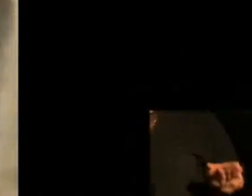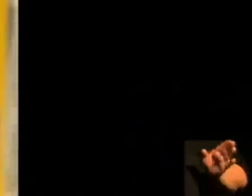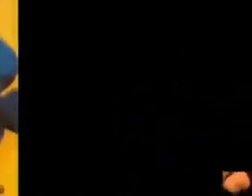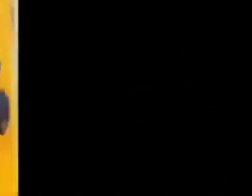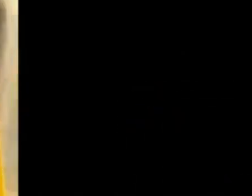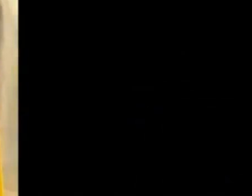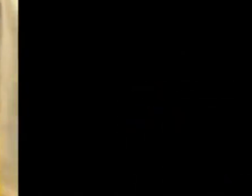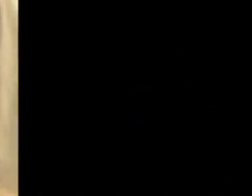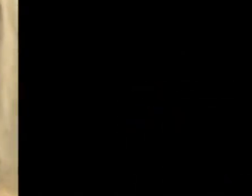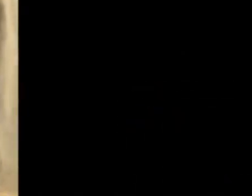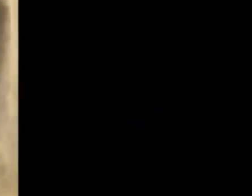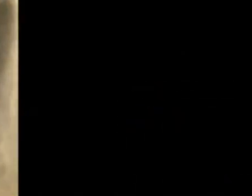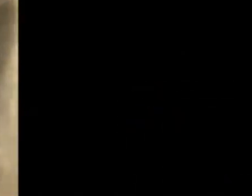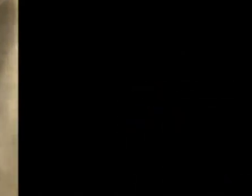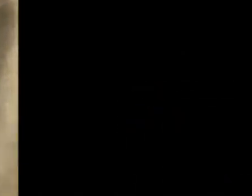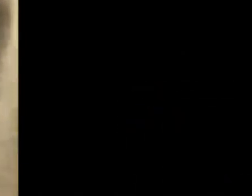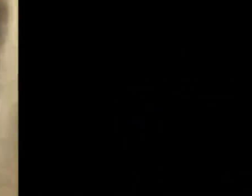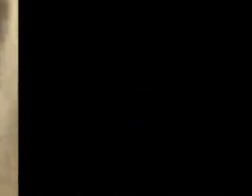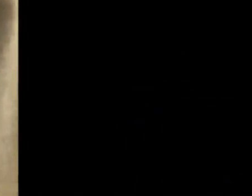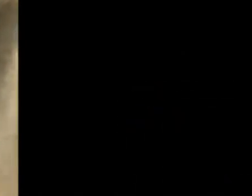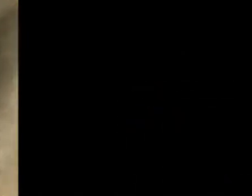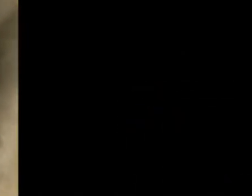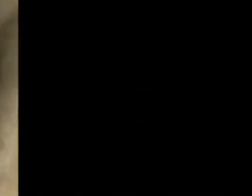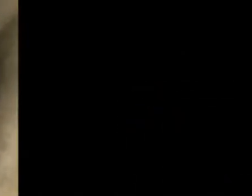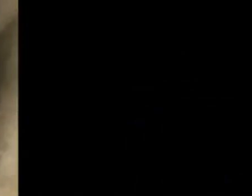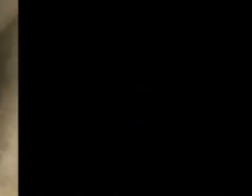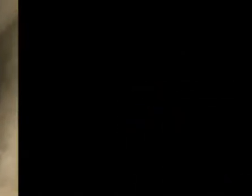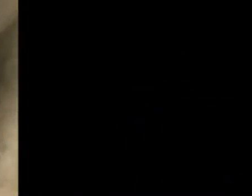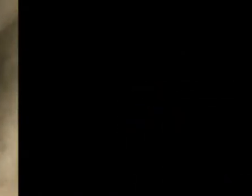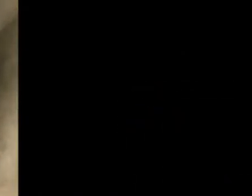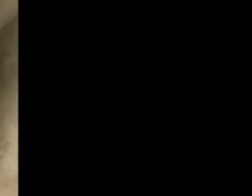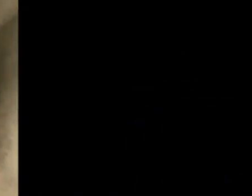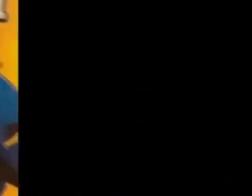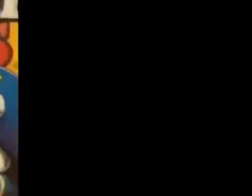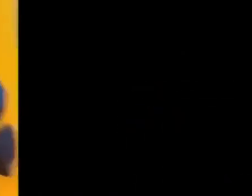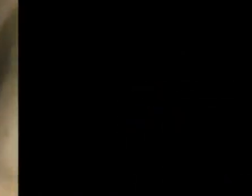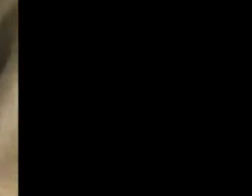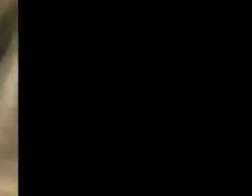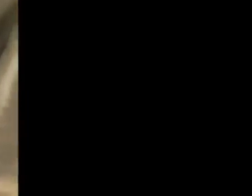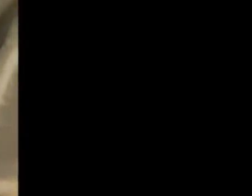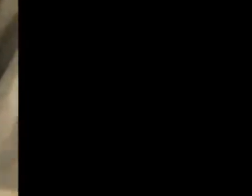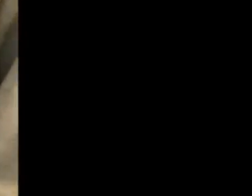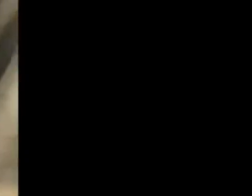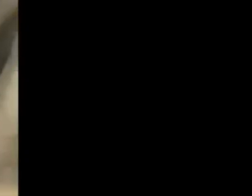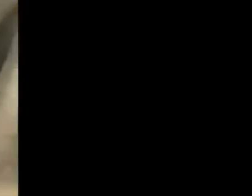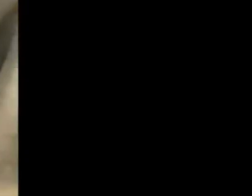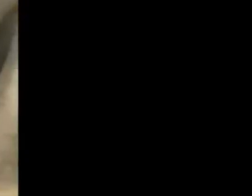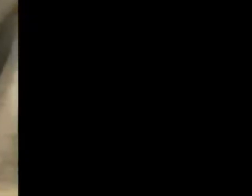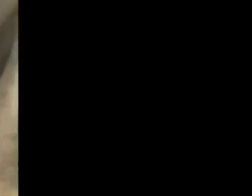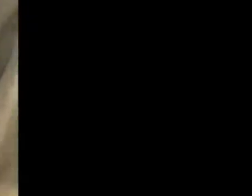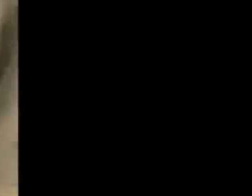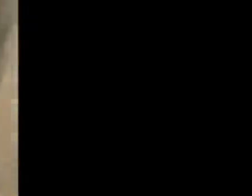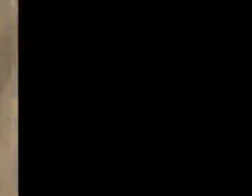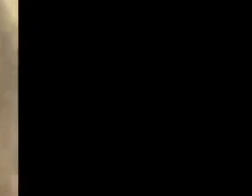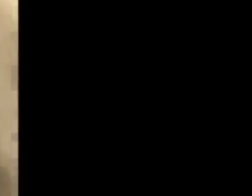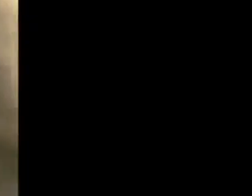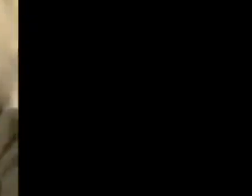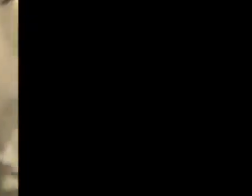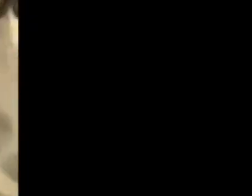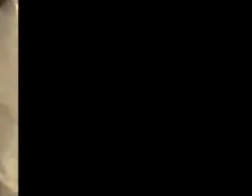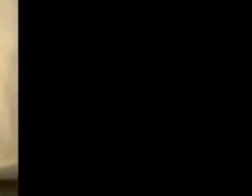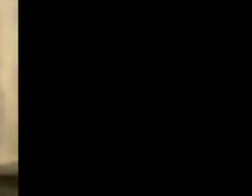we have our food ministry, and we need your help to support that food ministry. There is no doubt it takes a lot of money to produce that,